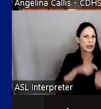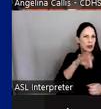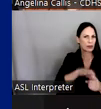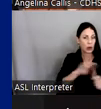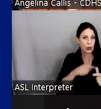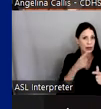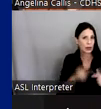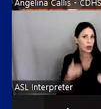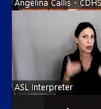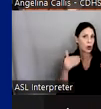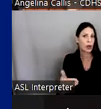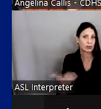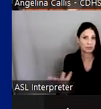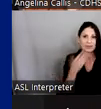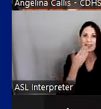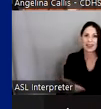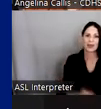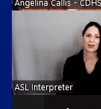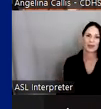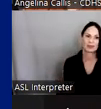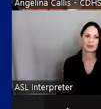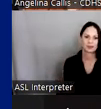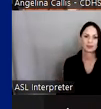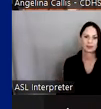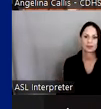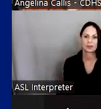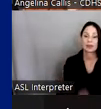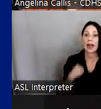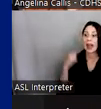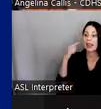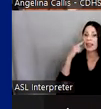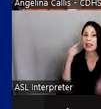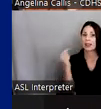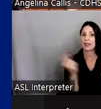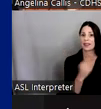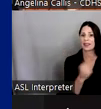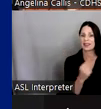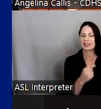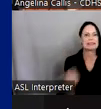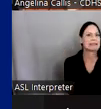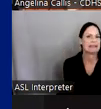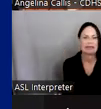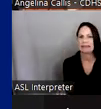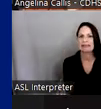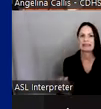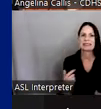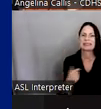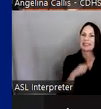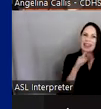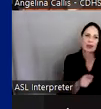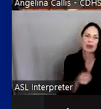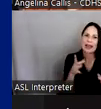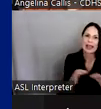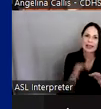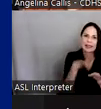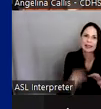from there. Thank you. So I think this is, I hate to table stuff because I know that we are trying